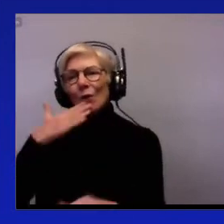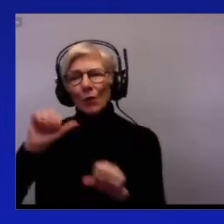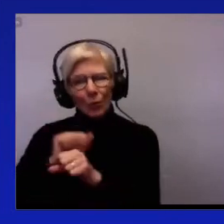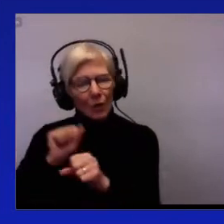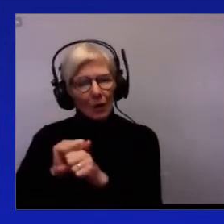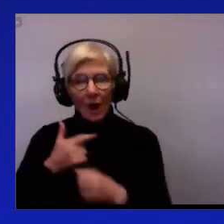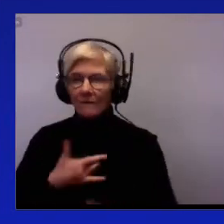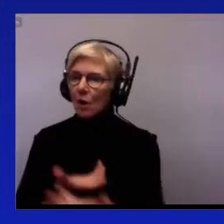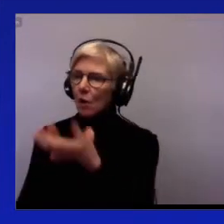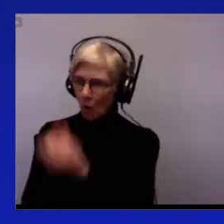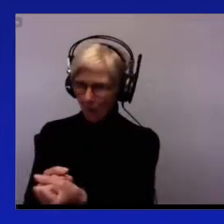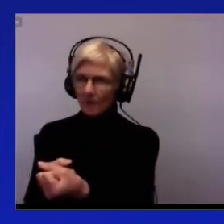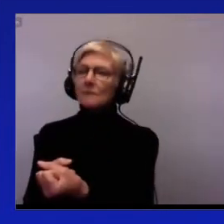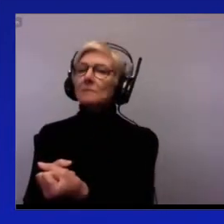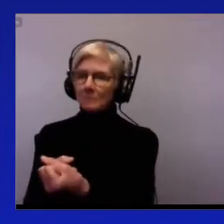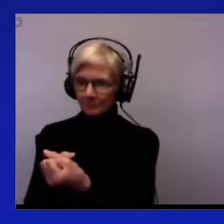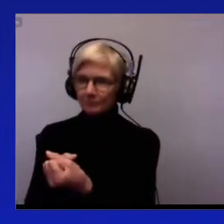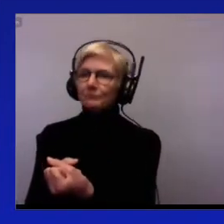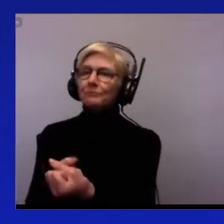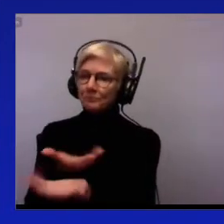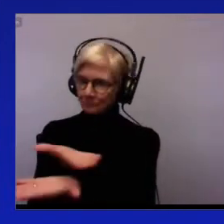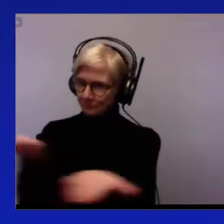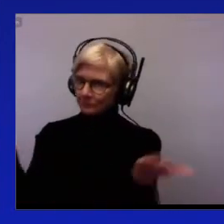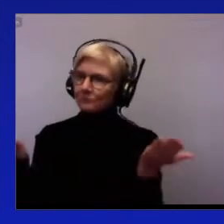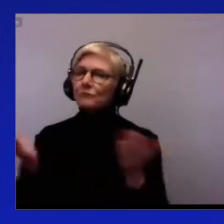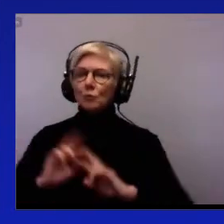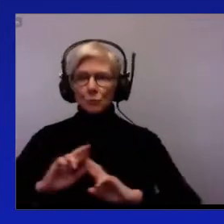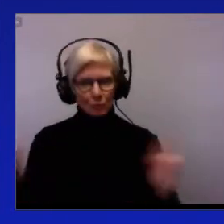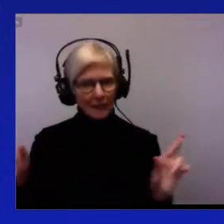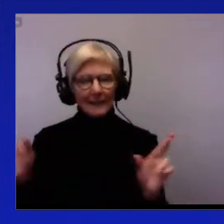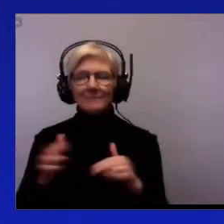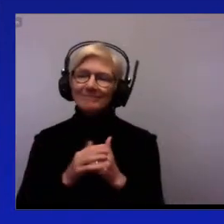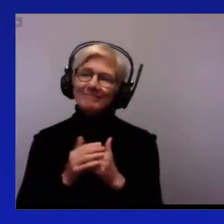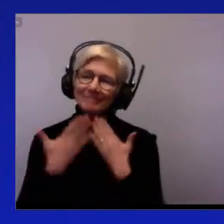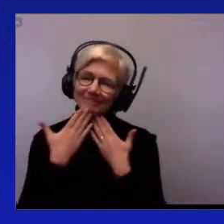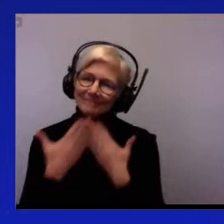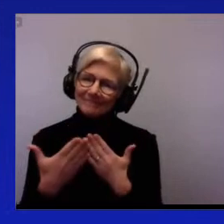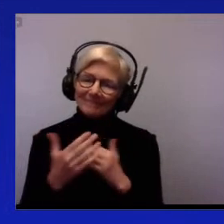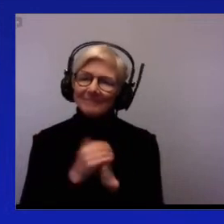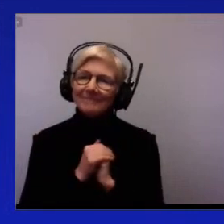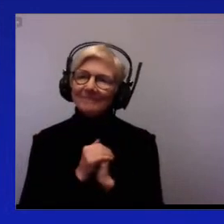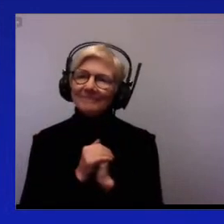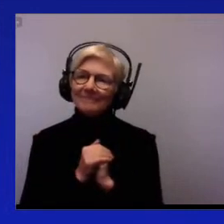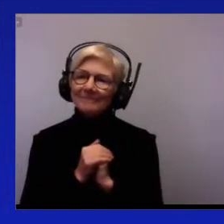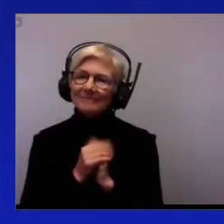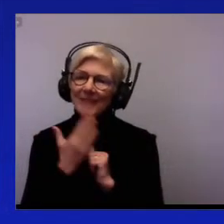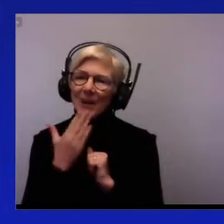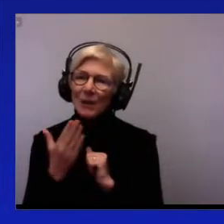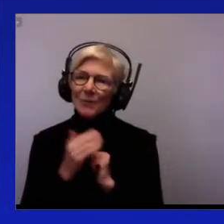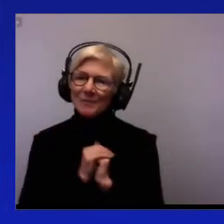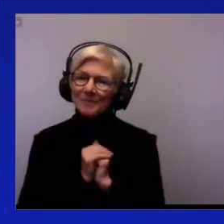feel very confident that when the time comes, the city will be ready. Thanks, Chair Eglay.